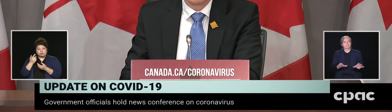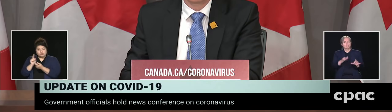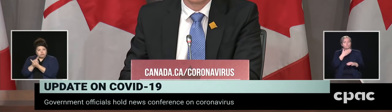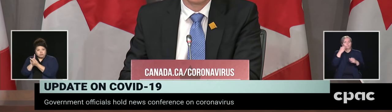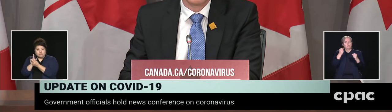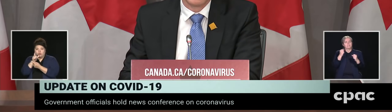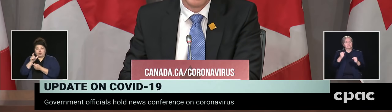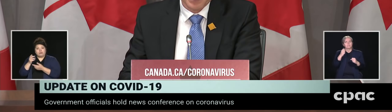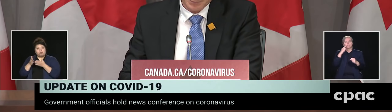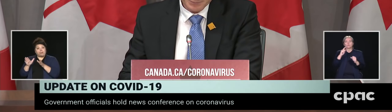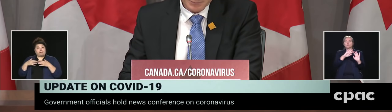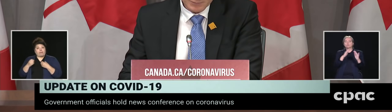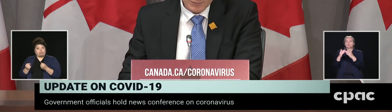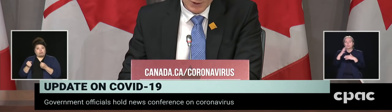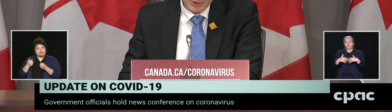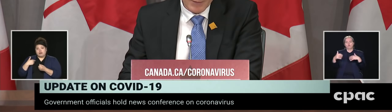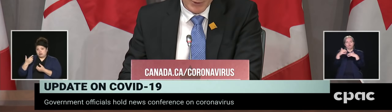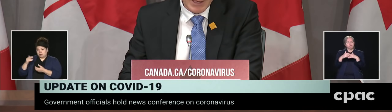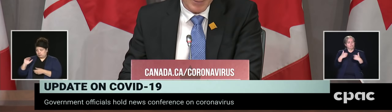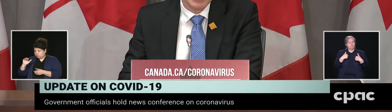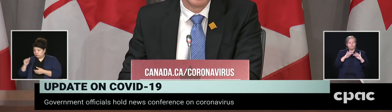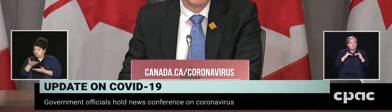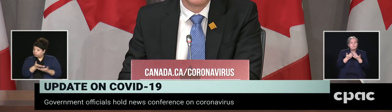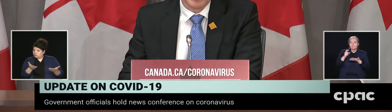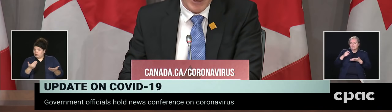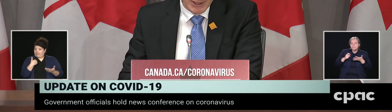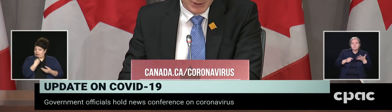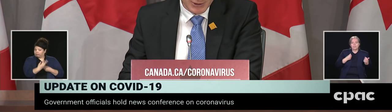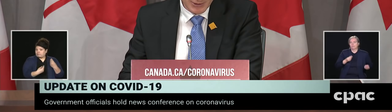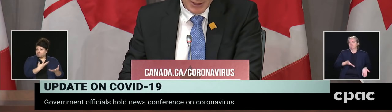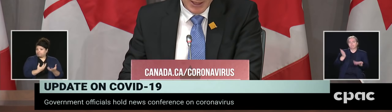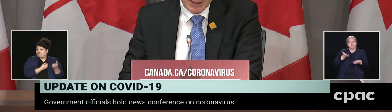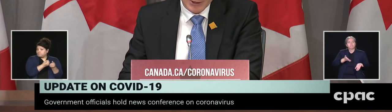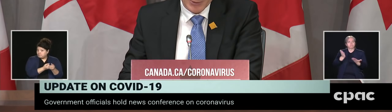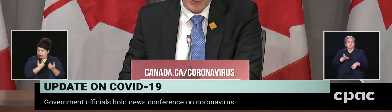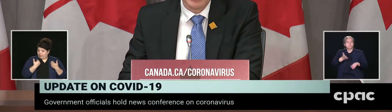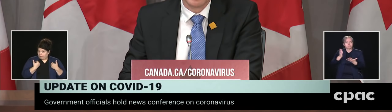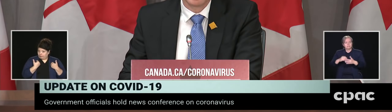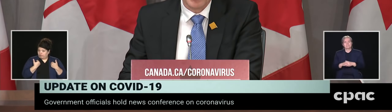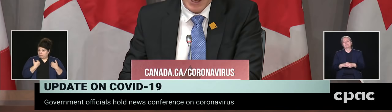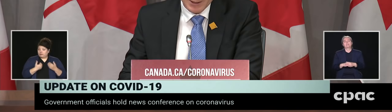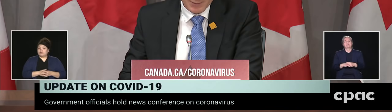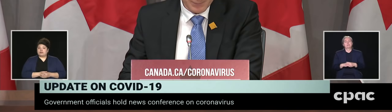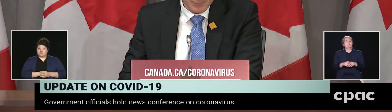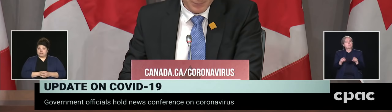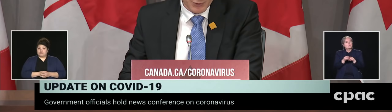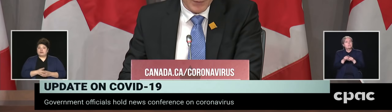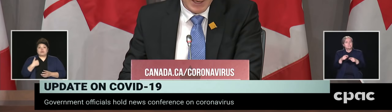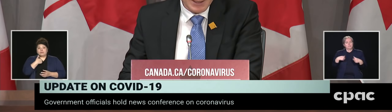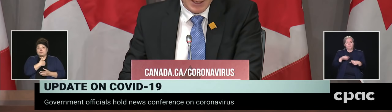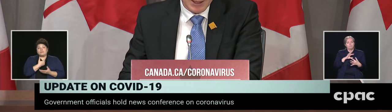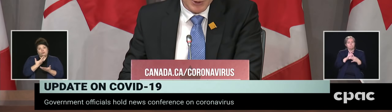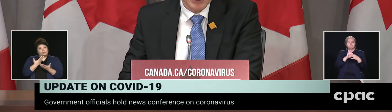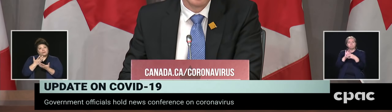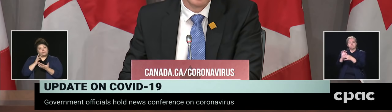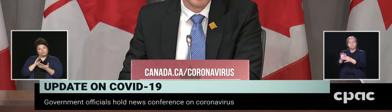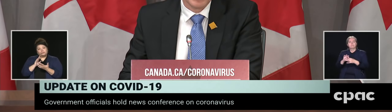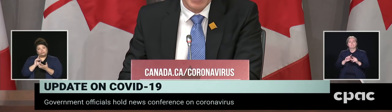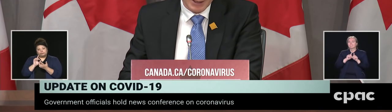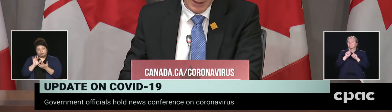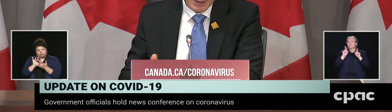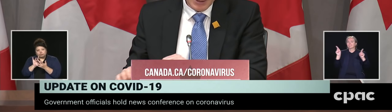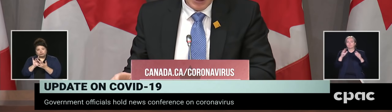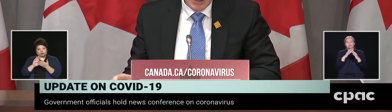ce dont elles ont besoin. Nous travaillons également en étroite collaboration avec les communautés de tout le pays pour veiller à ce qu'elles soient